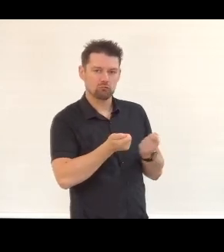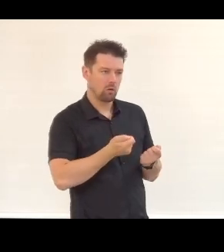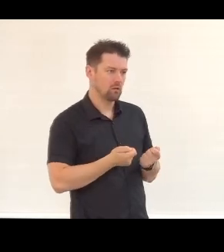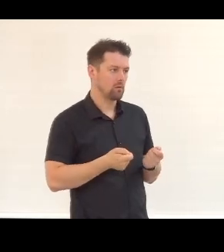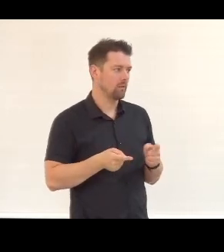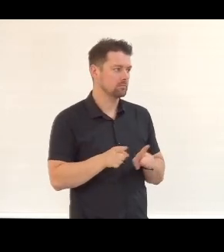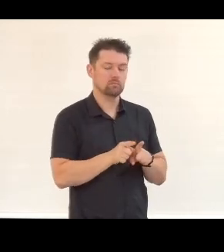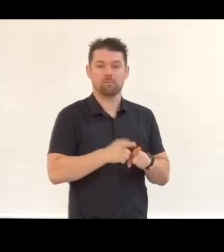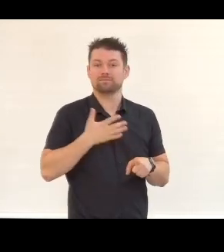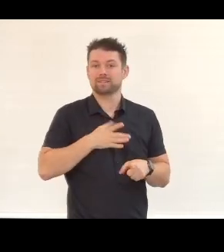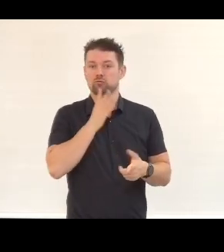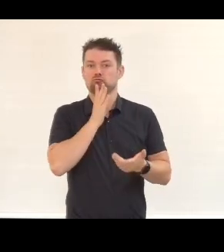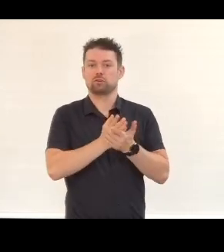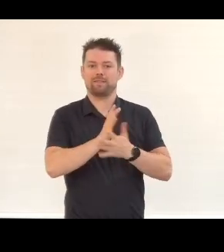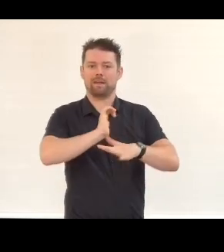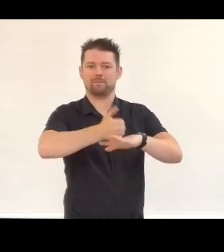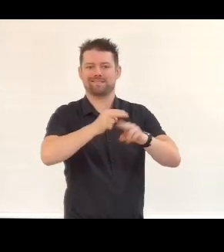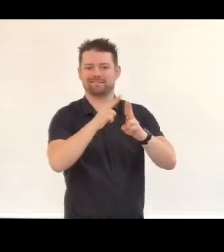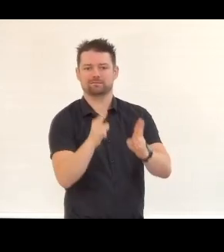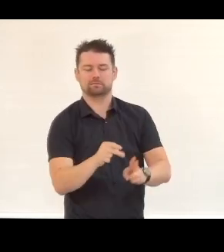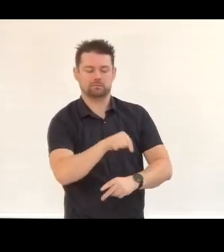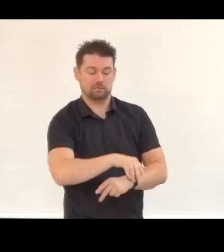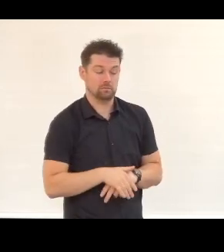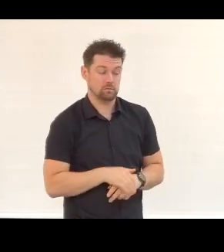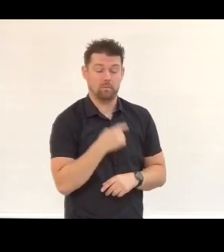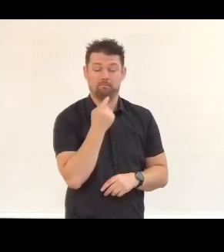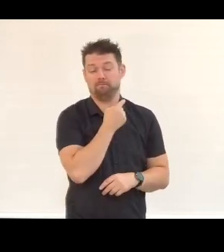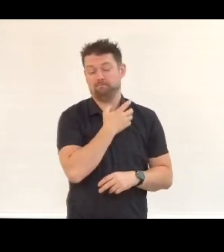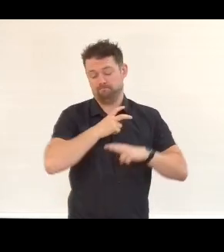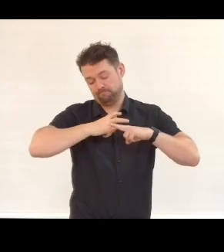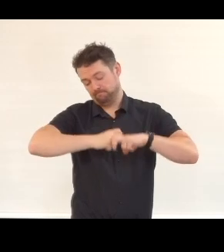you need to trust the habitat. And so she checked how